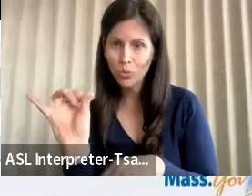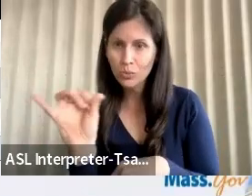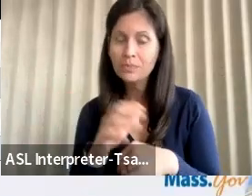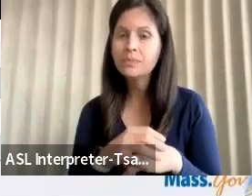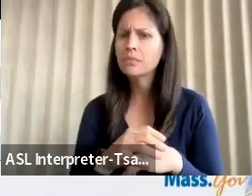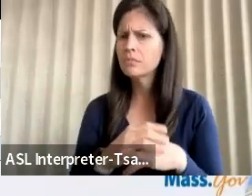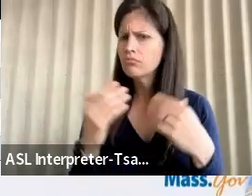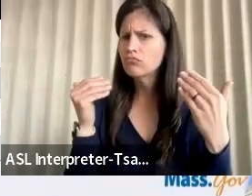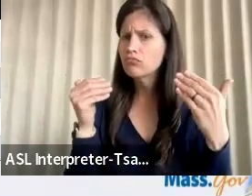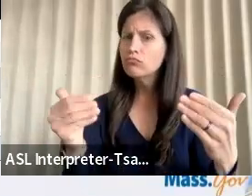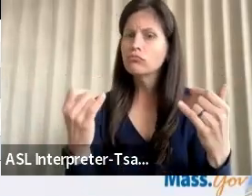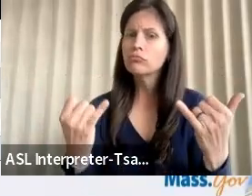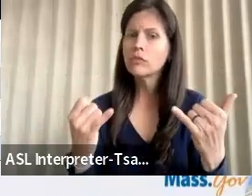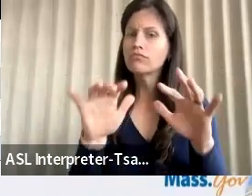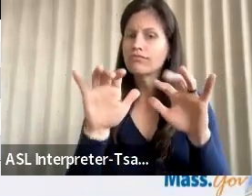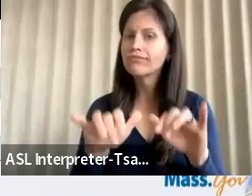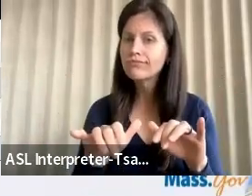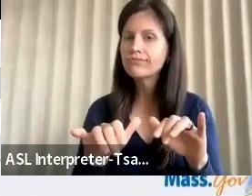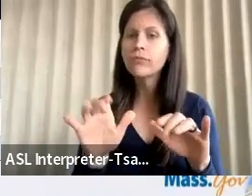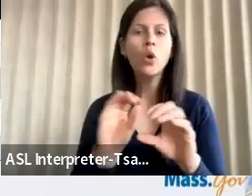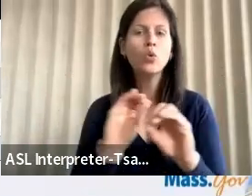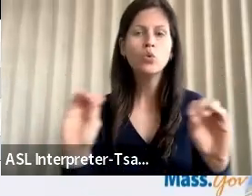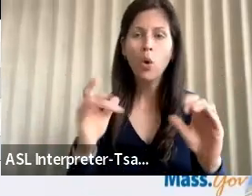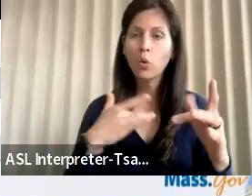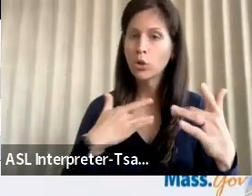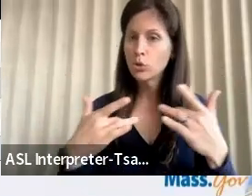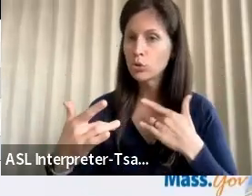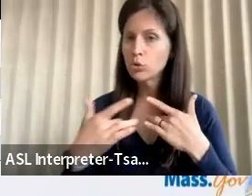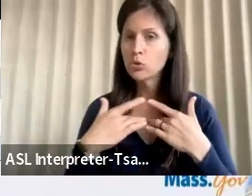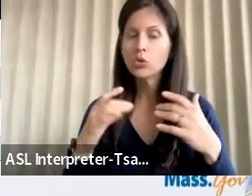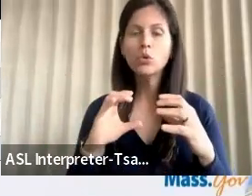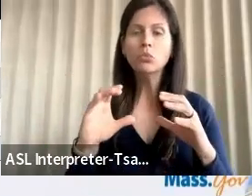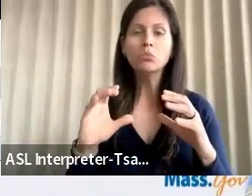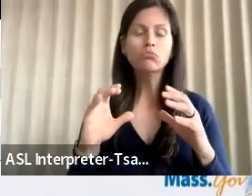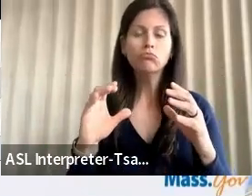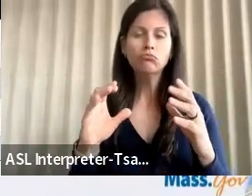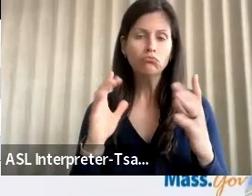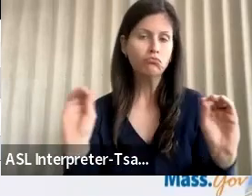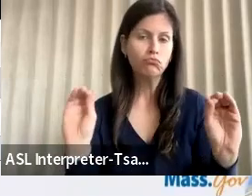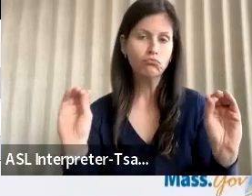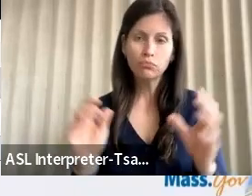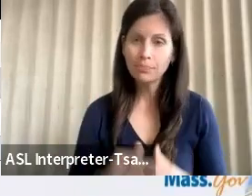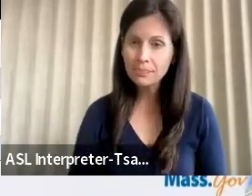go ahead and enter "No concerns noted."